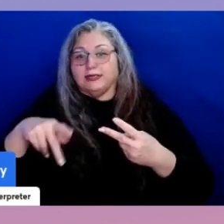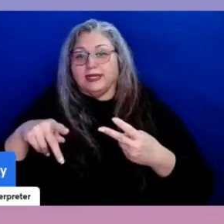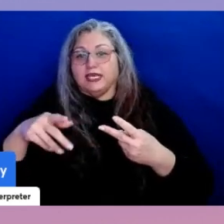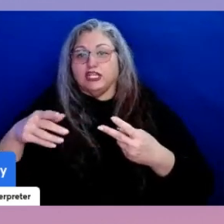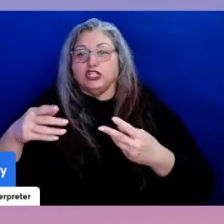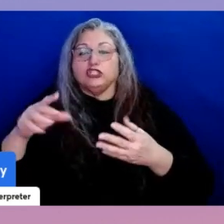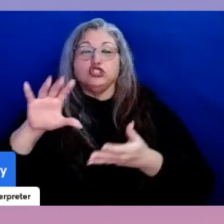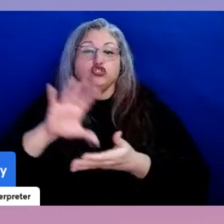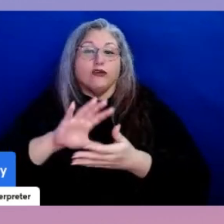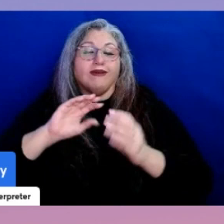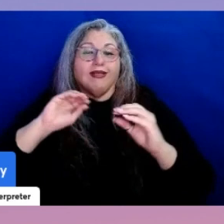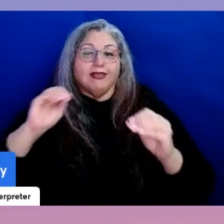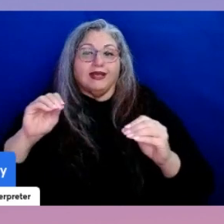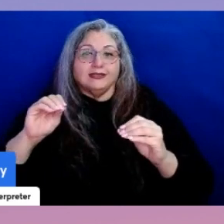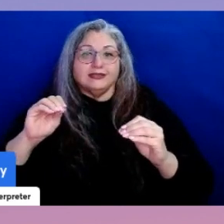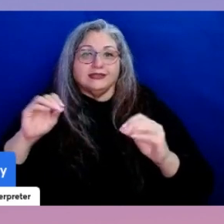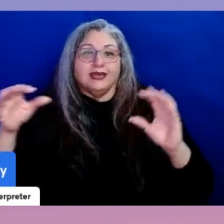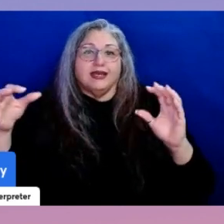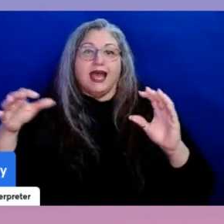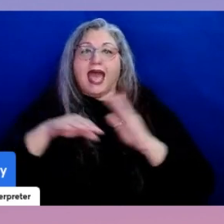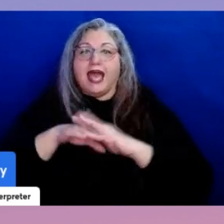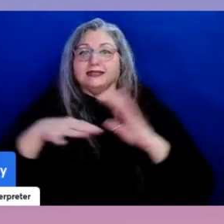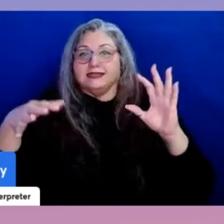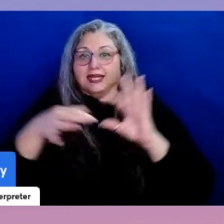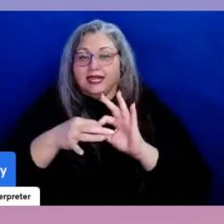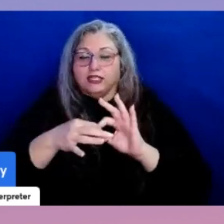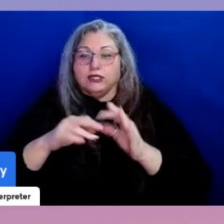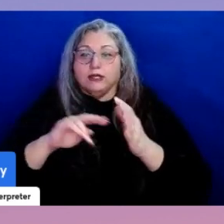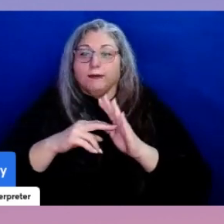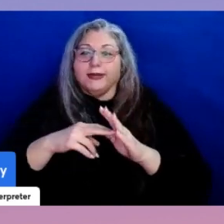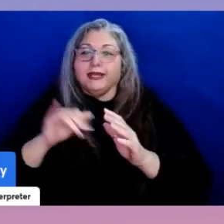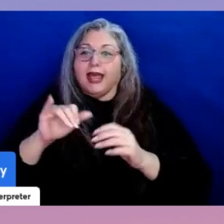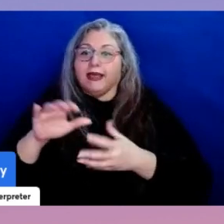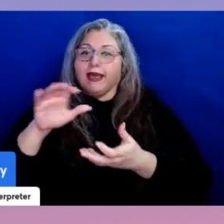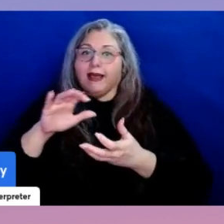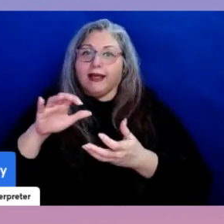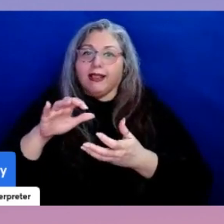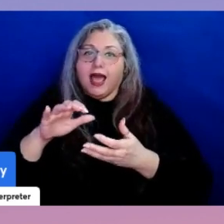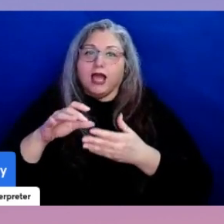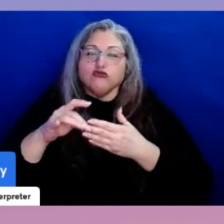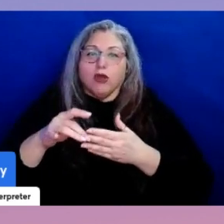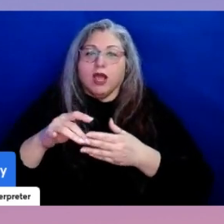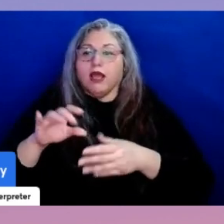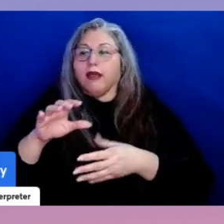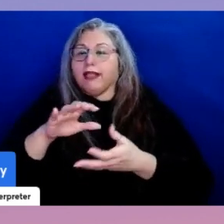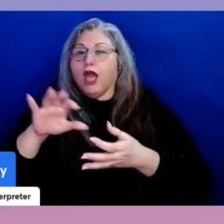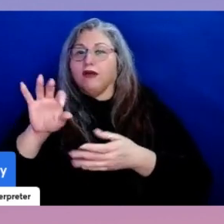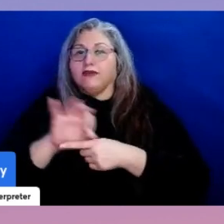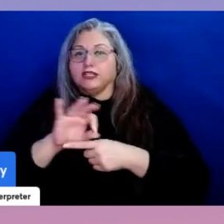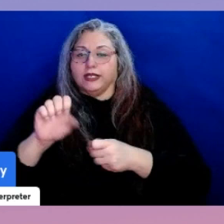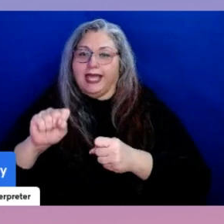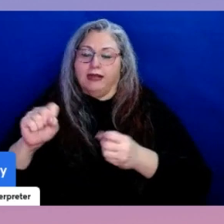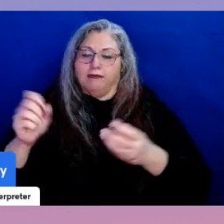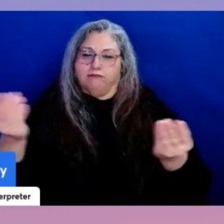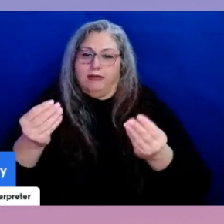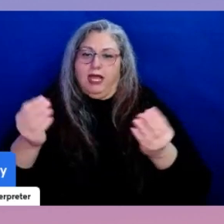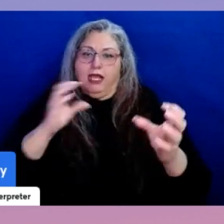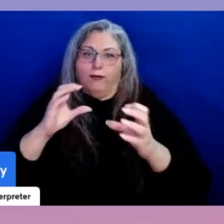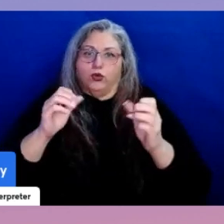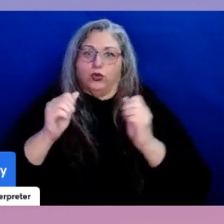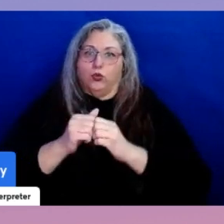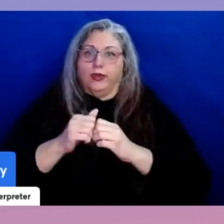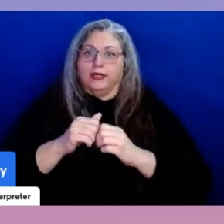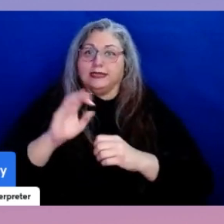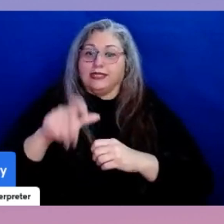access connector, which allows sources like Cloud Run and Cloud Functions to communicate with GCP Cloud SQL using a